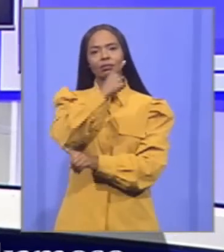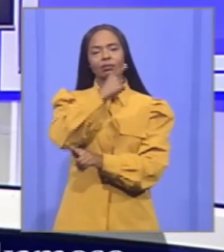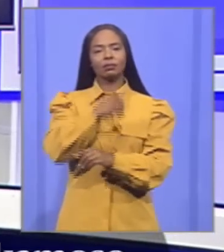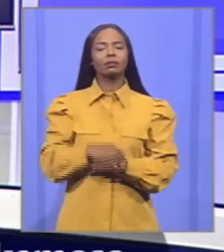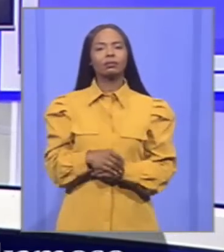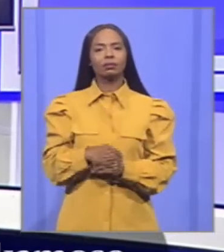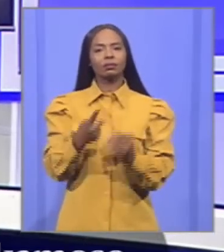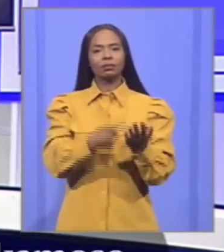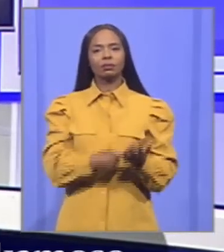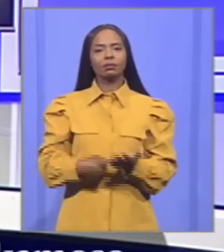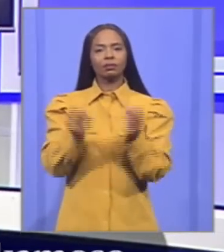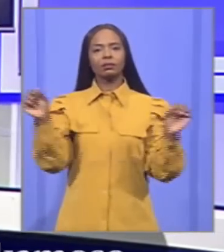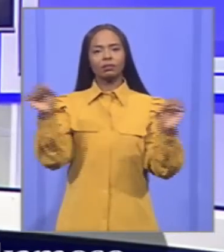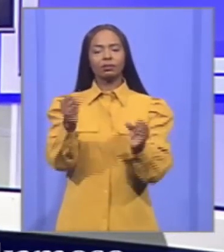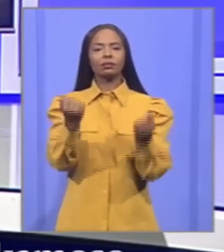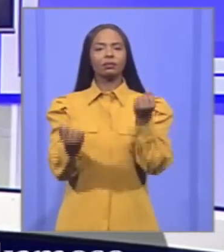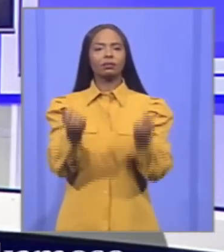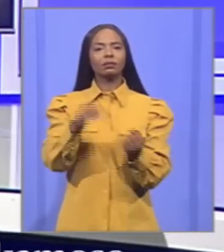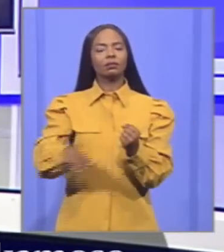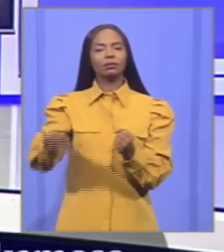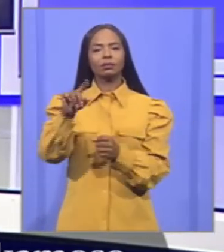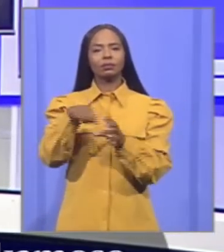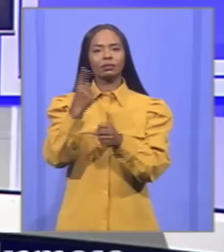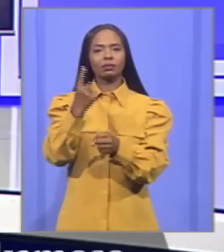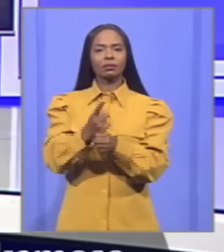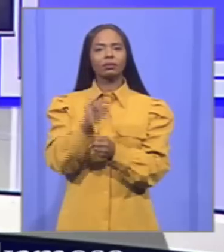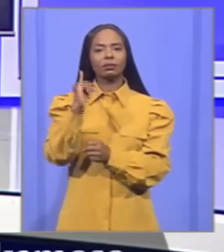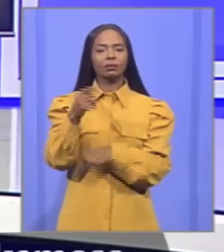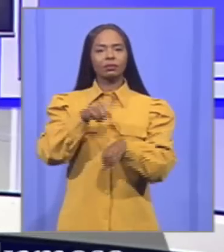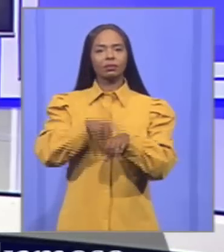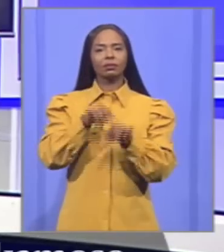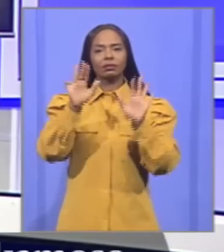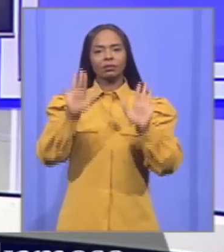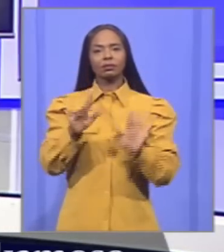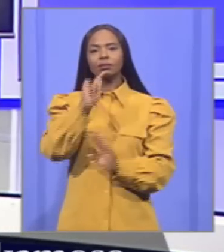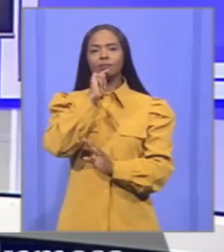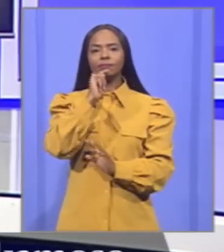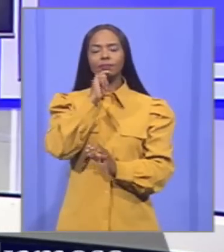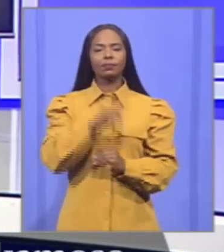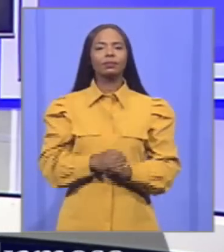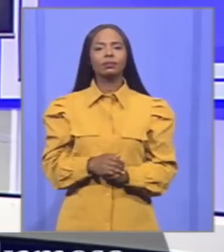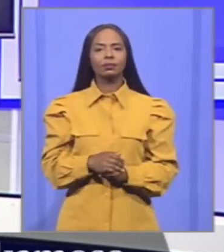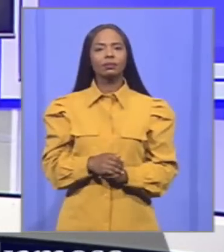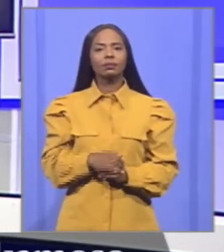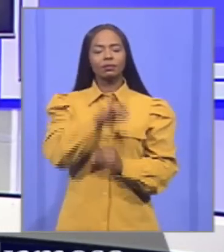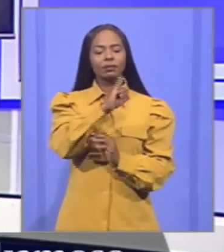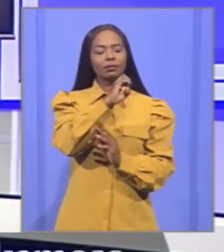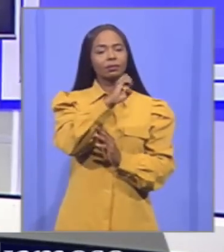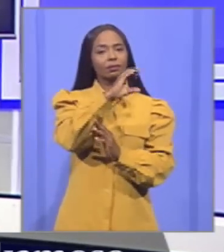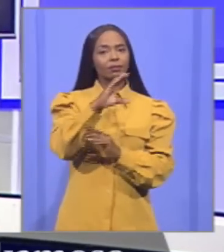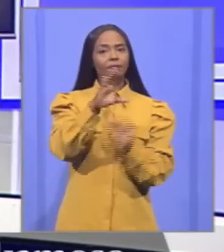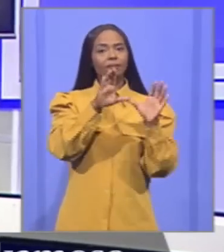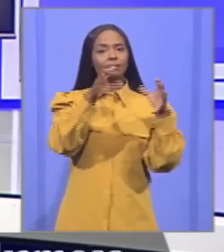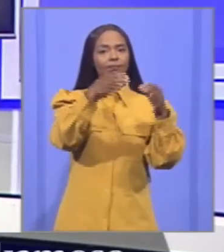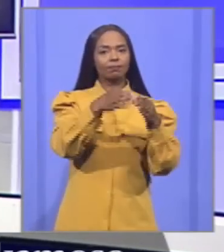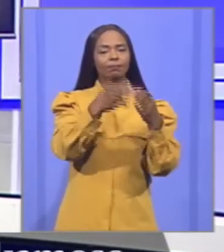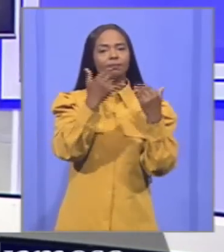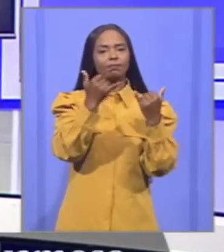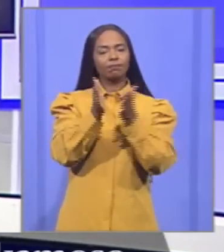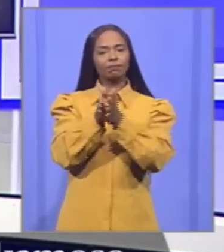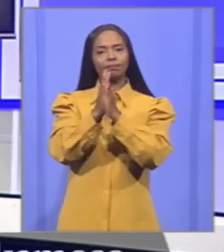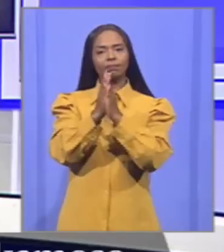boloka moso kwa kgotlatshekelo kgolo ya Gauteng mo Johannesburg ka ura ya borobongwe mo mosong. Lekoko le le busang le ne la ikuela go